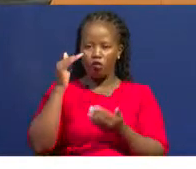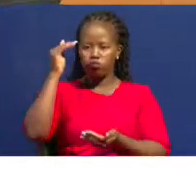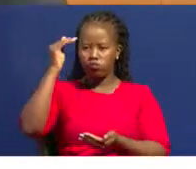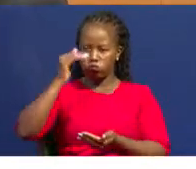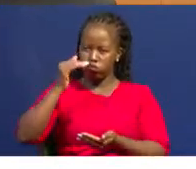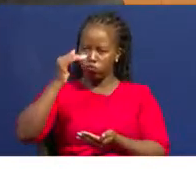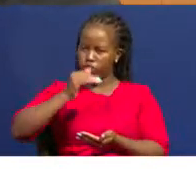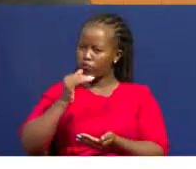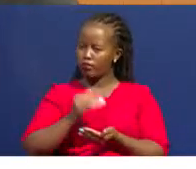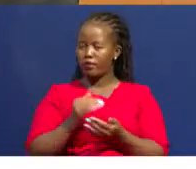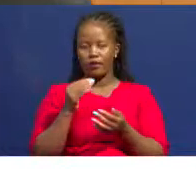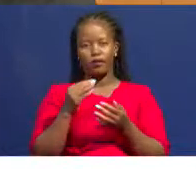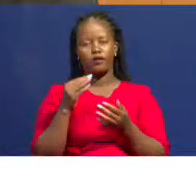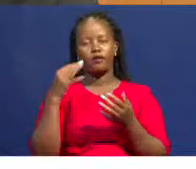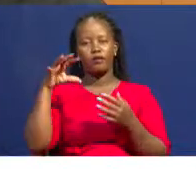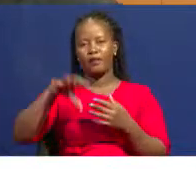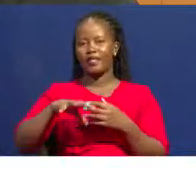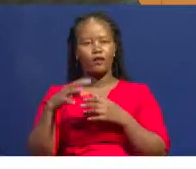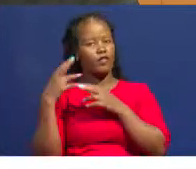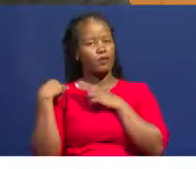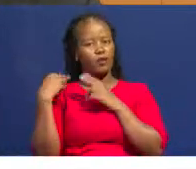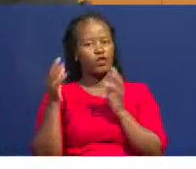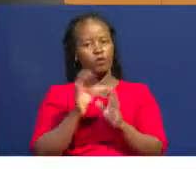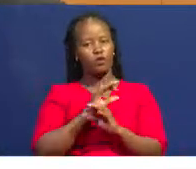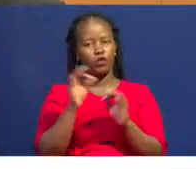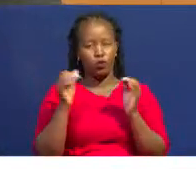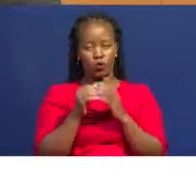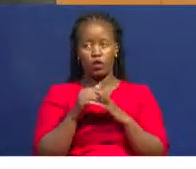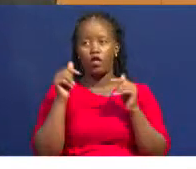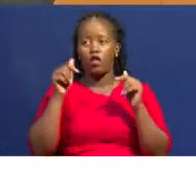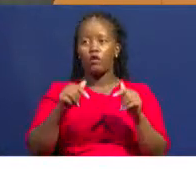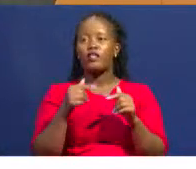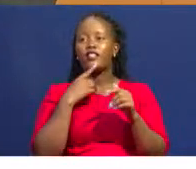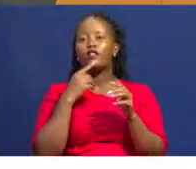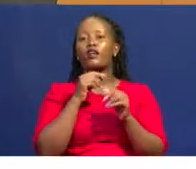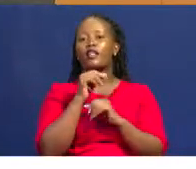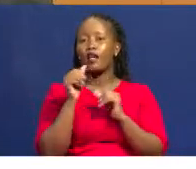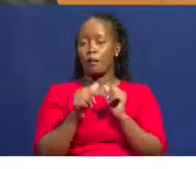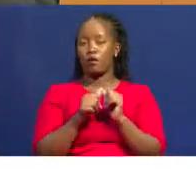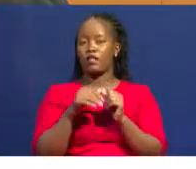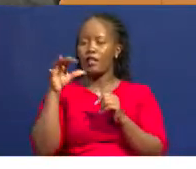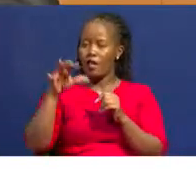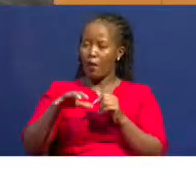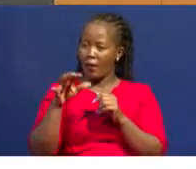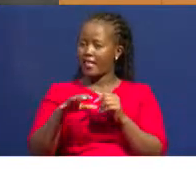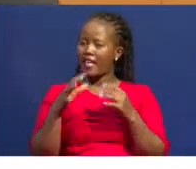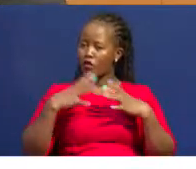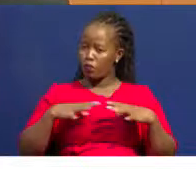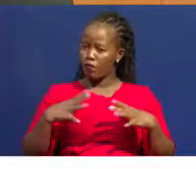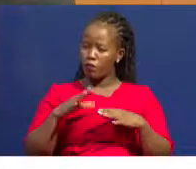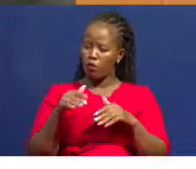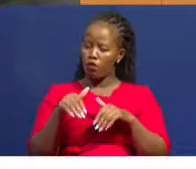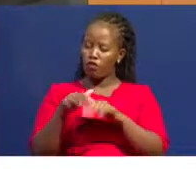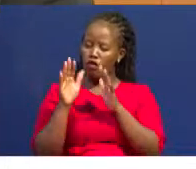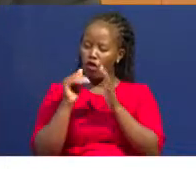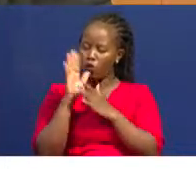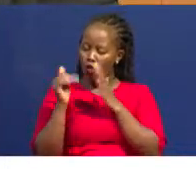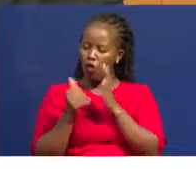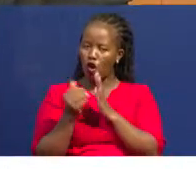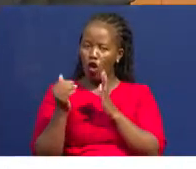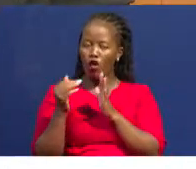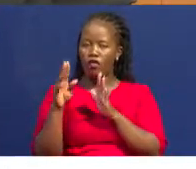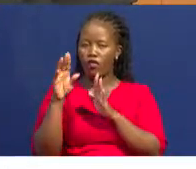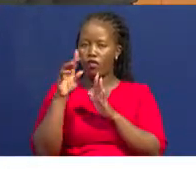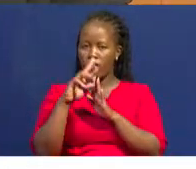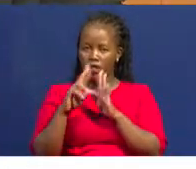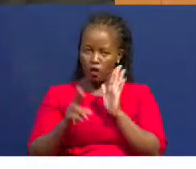the matatus. Today, we talk of road safety, we are talking of matatu people are compliant. But remember, we have so